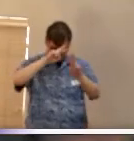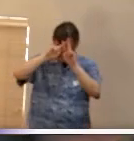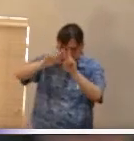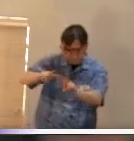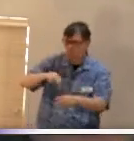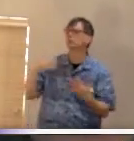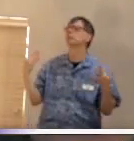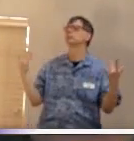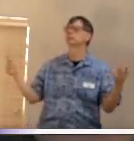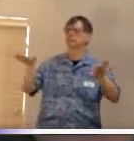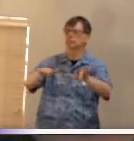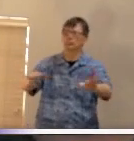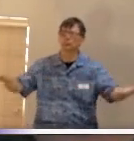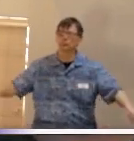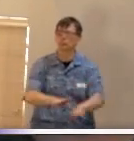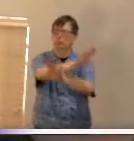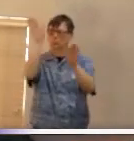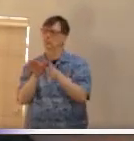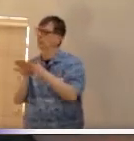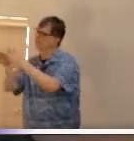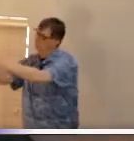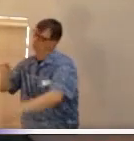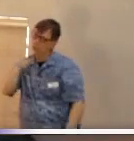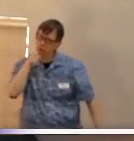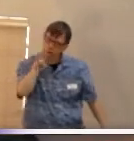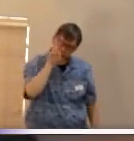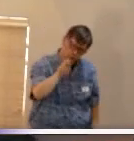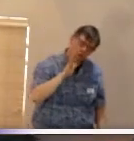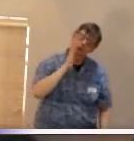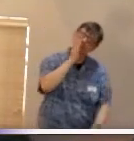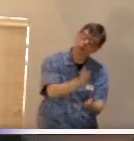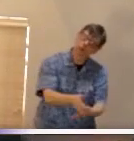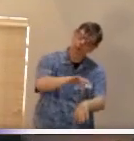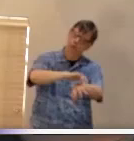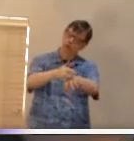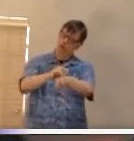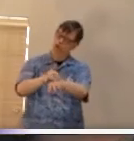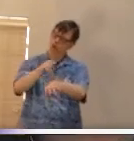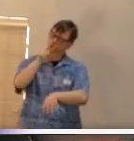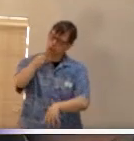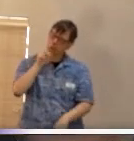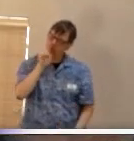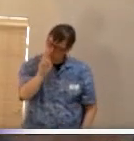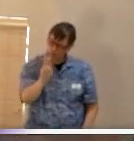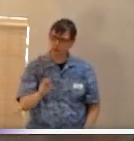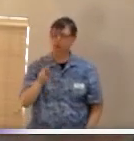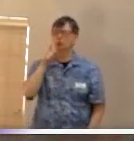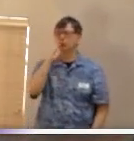is happiness is present always because it is your true nature. It is who you are. It is the